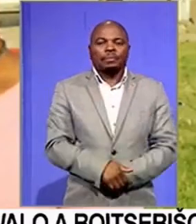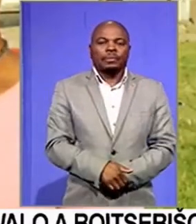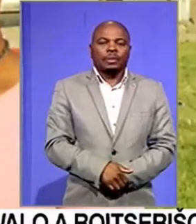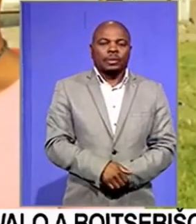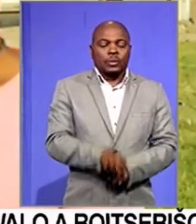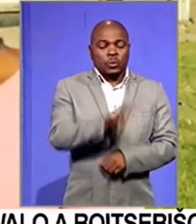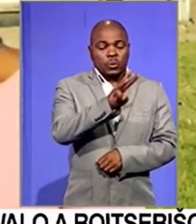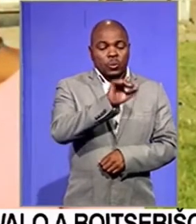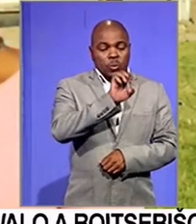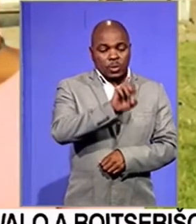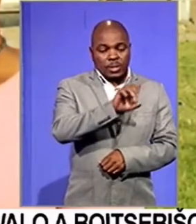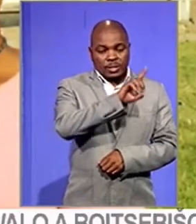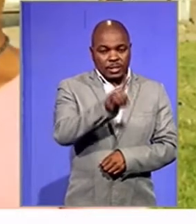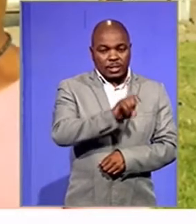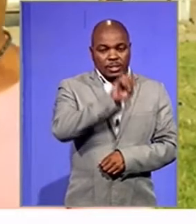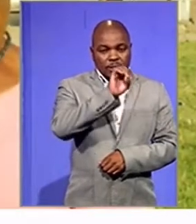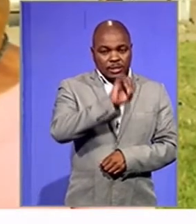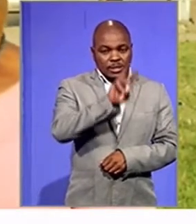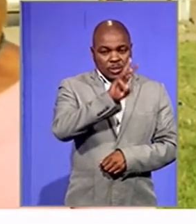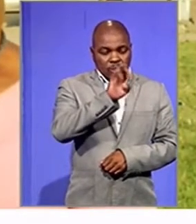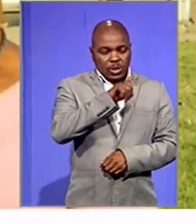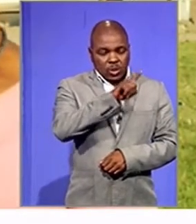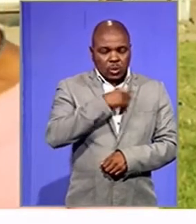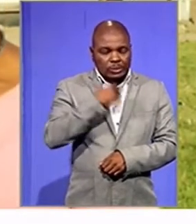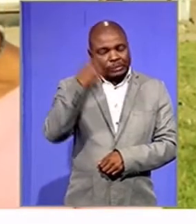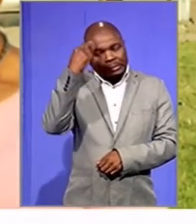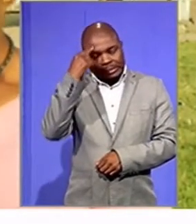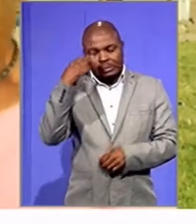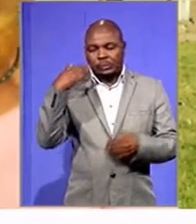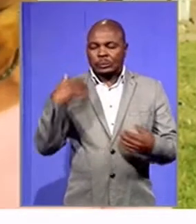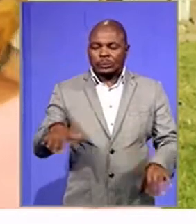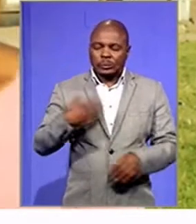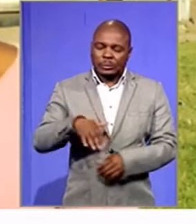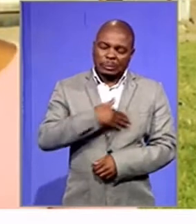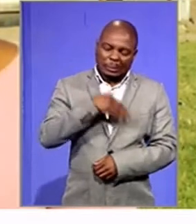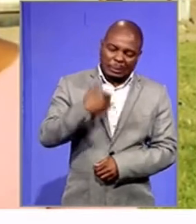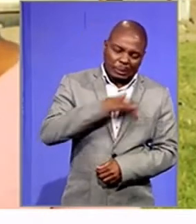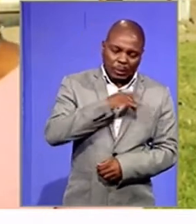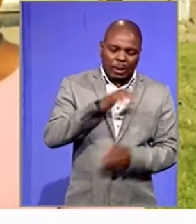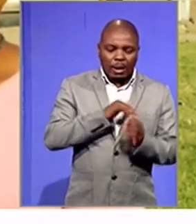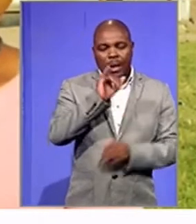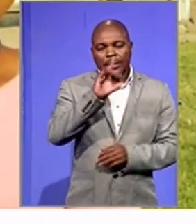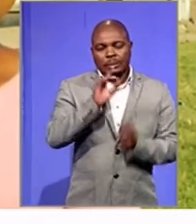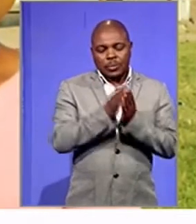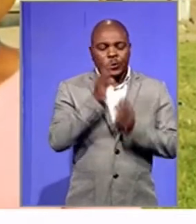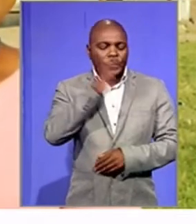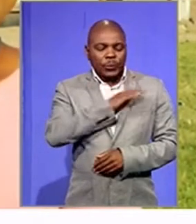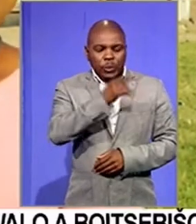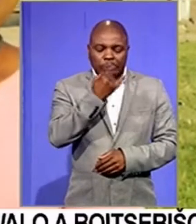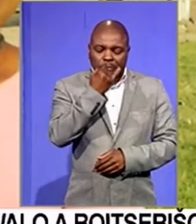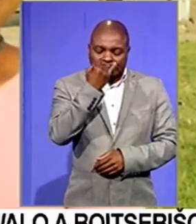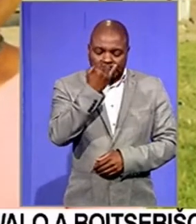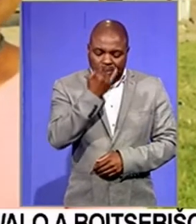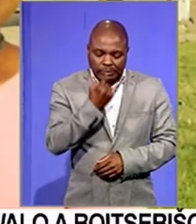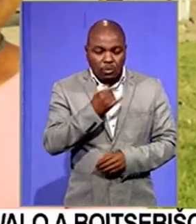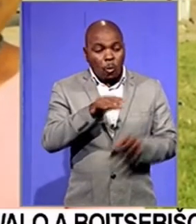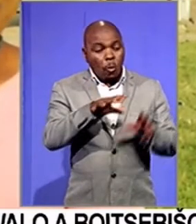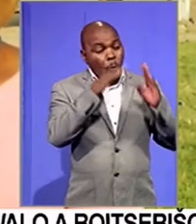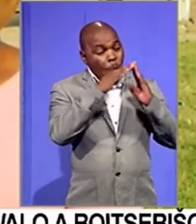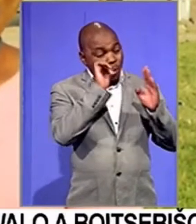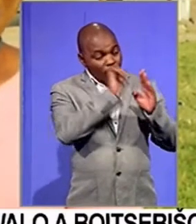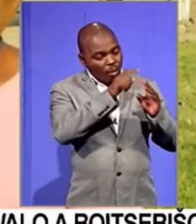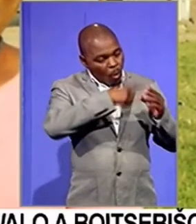Weziwe Lindeni o sekaseka dikeledi ge a nagana ka bohloko jwa go se be le mangwalo a boitsebišo. Bohle ka gabo ba